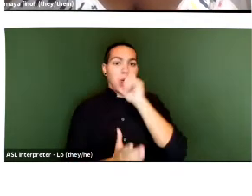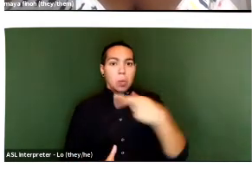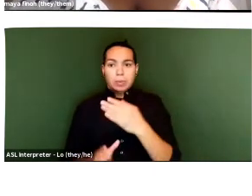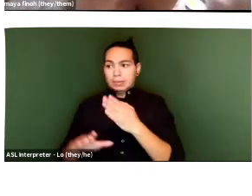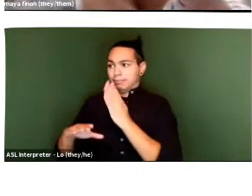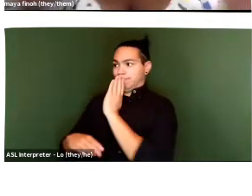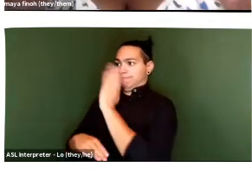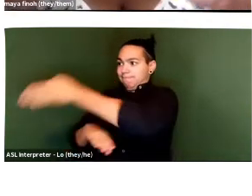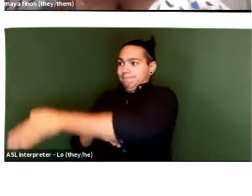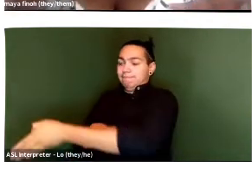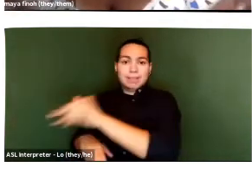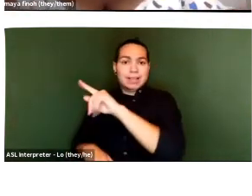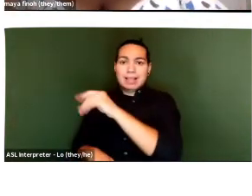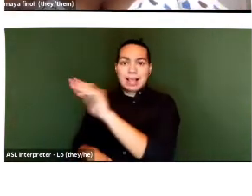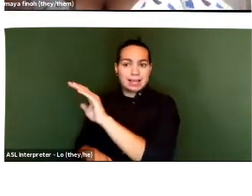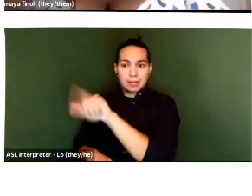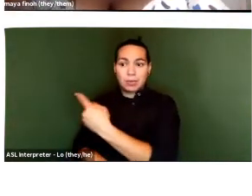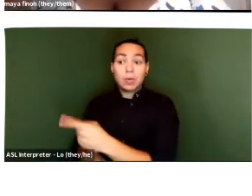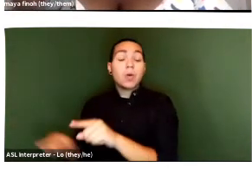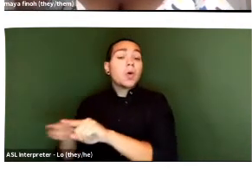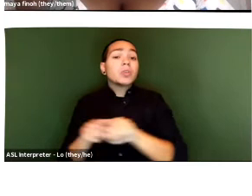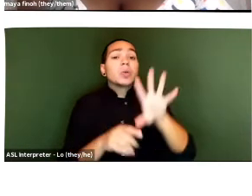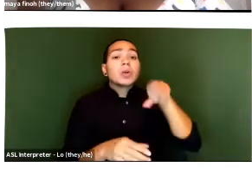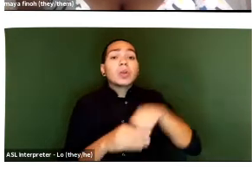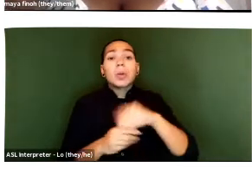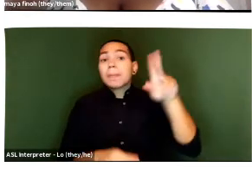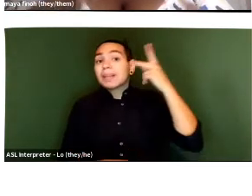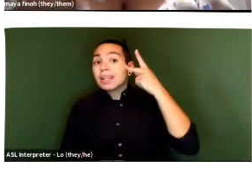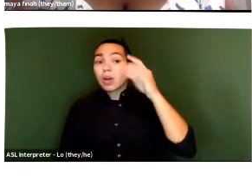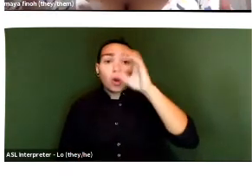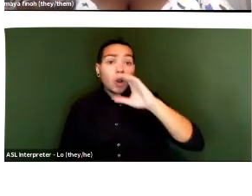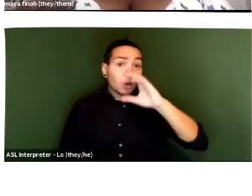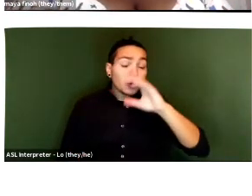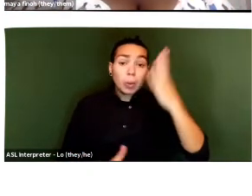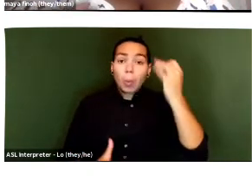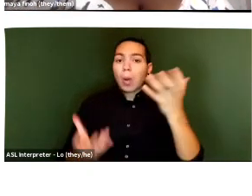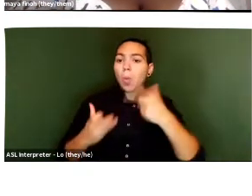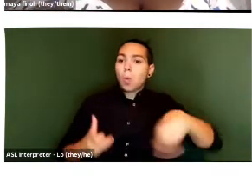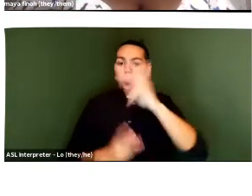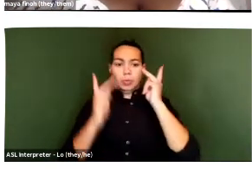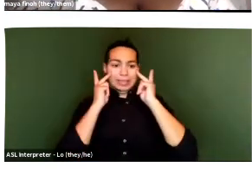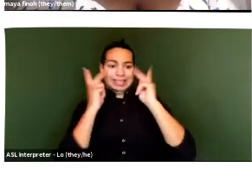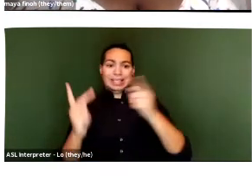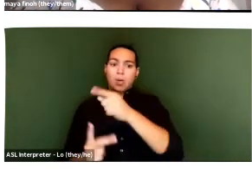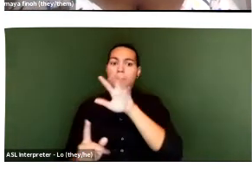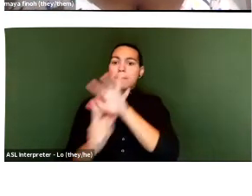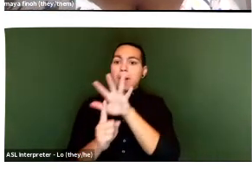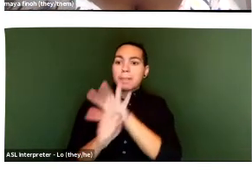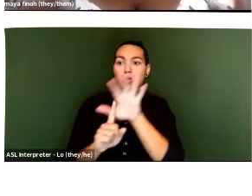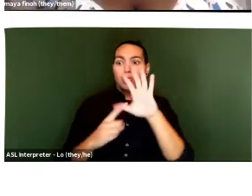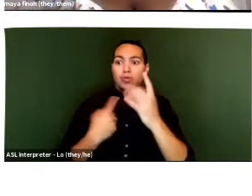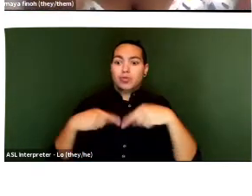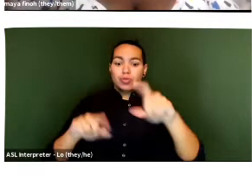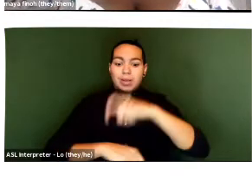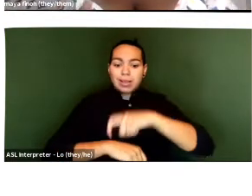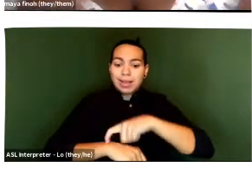I also wanted to include these political cartoons so that you all have a bit of an idea of the popular culture at the time.